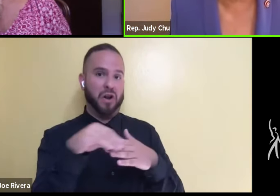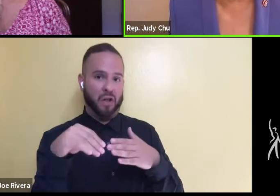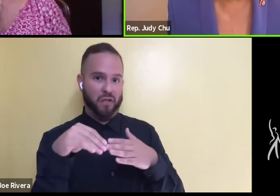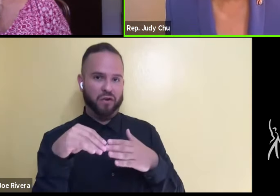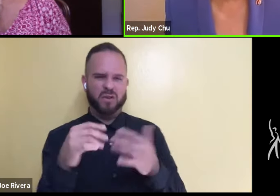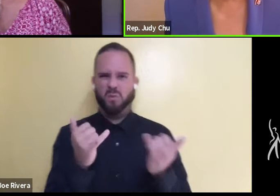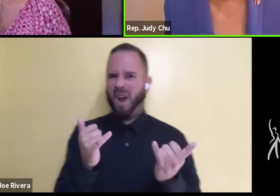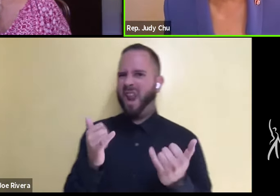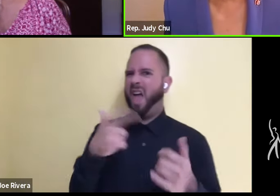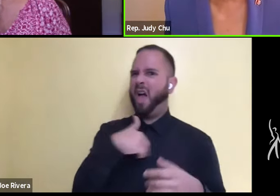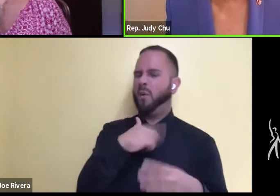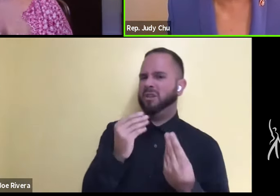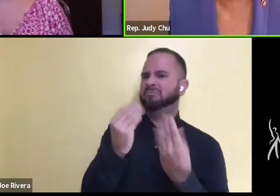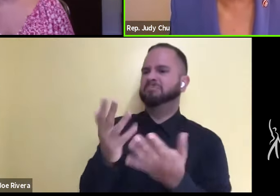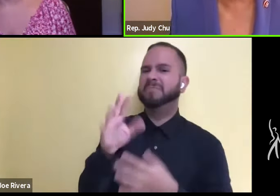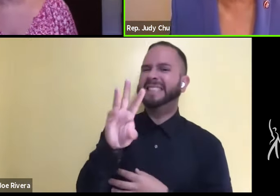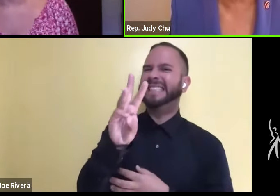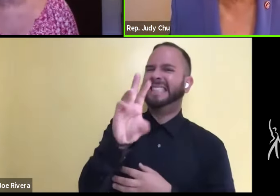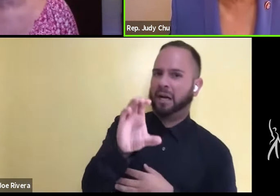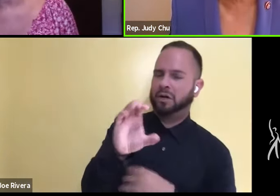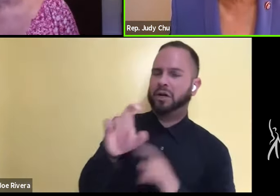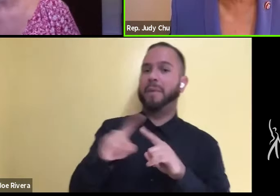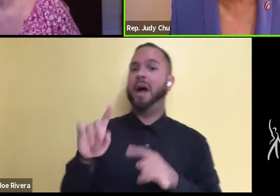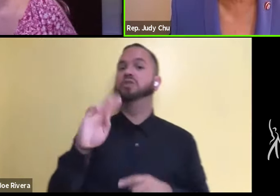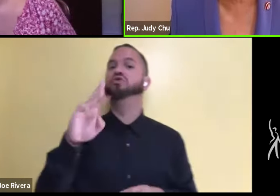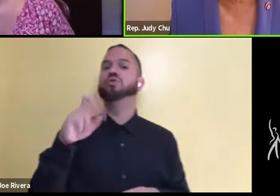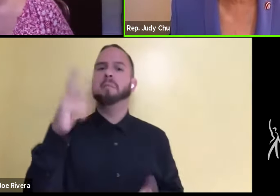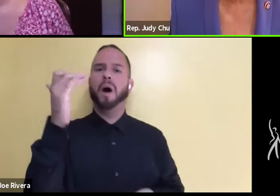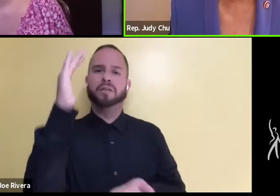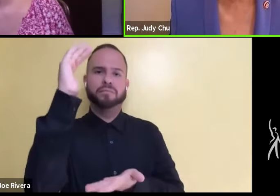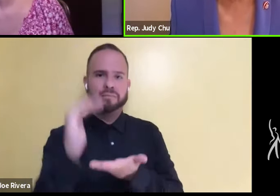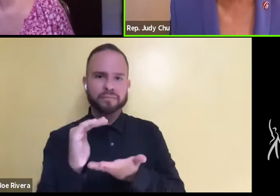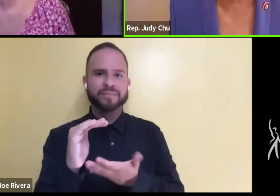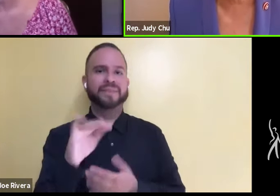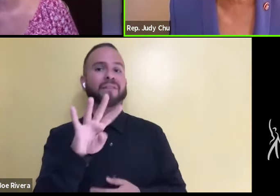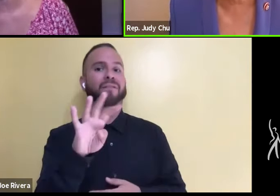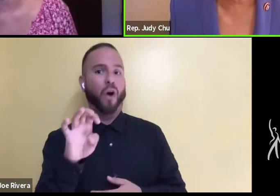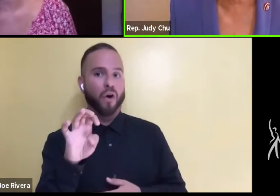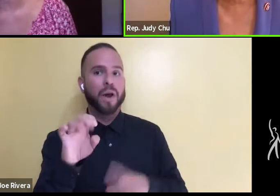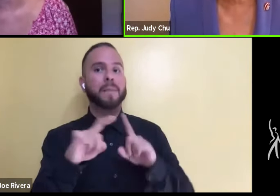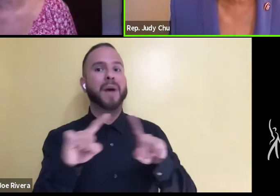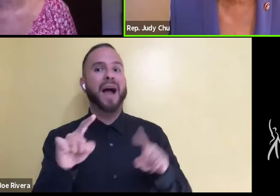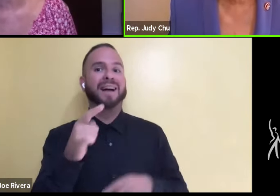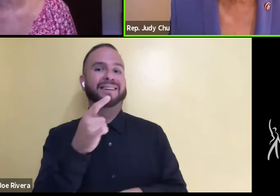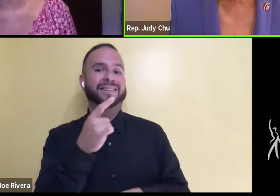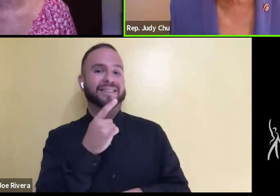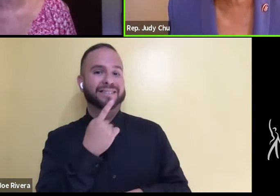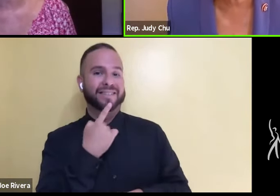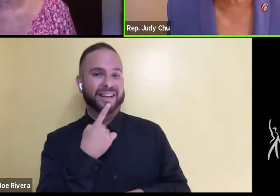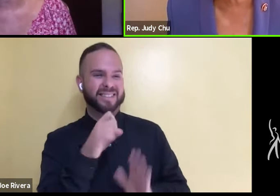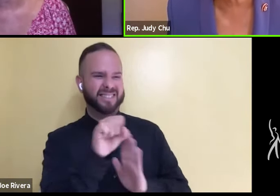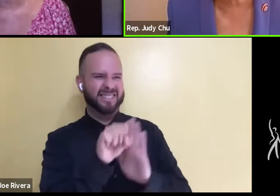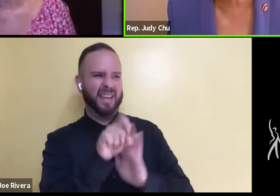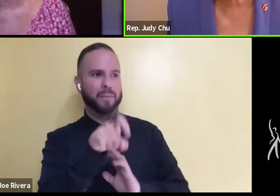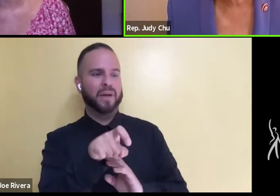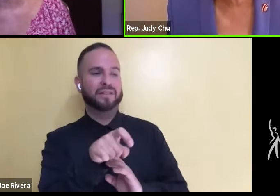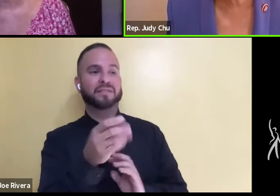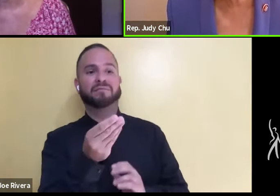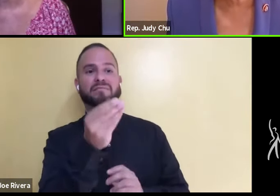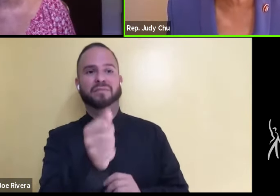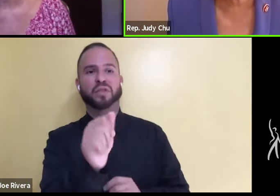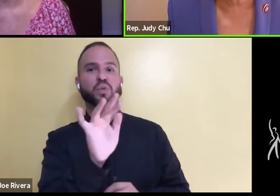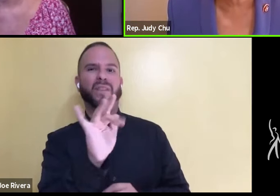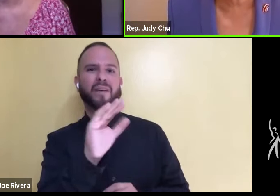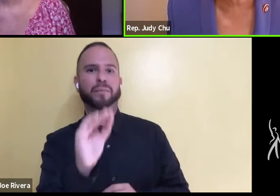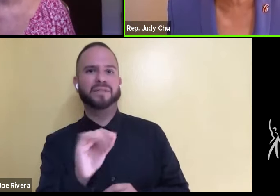extra. He's saying $400, but actually he's saying states have to provide 25% of that.